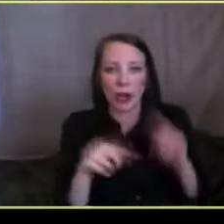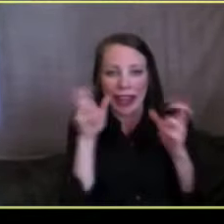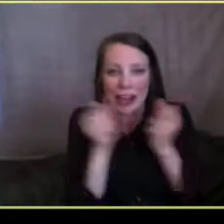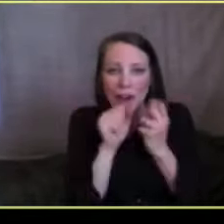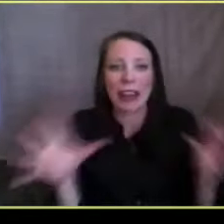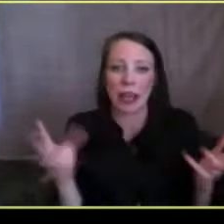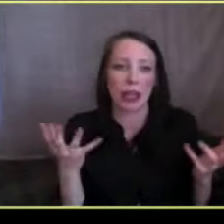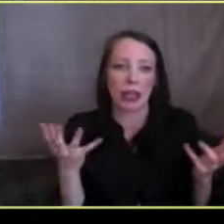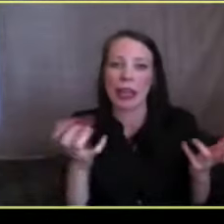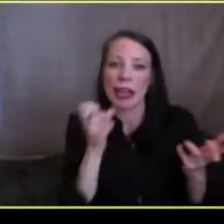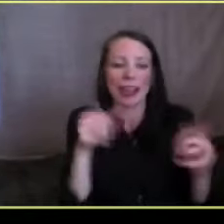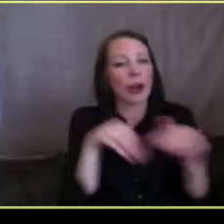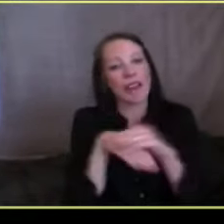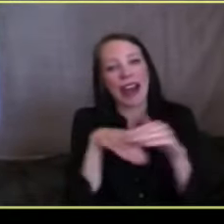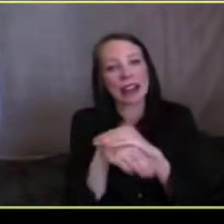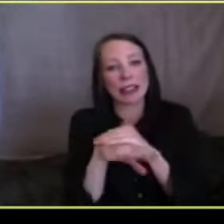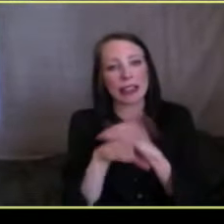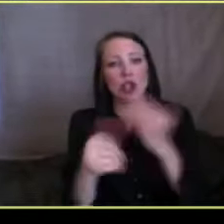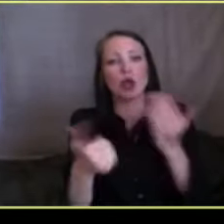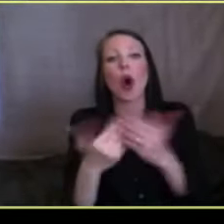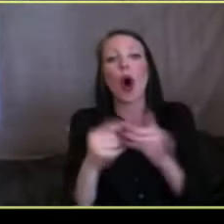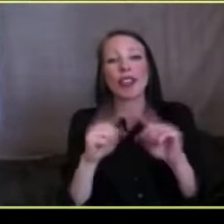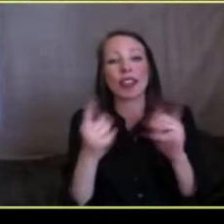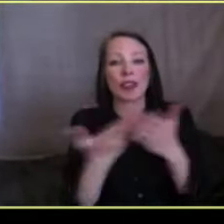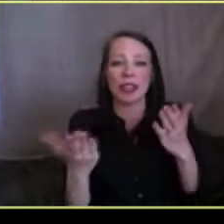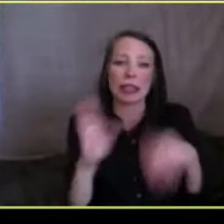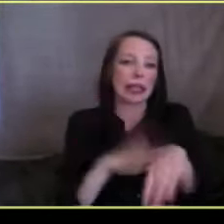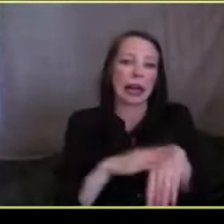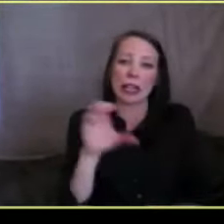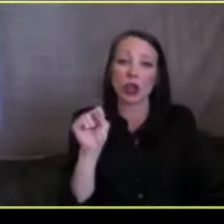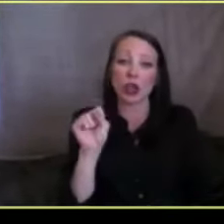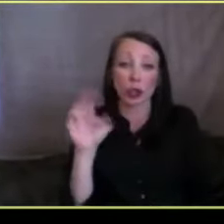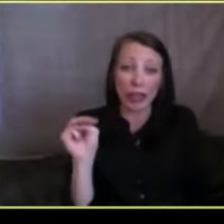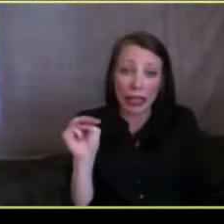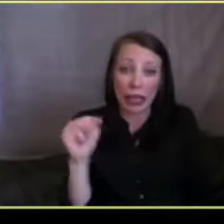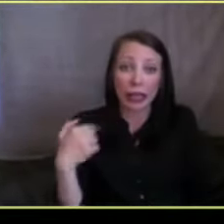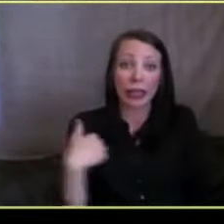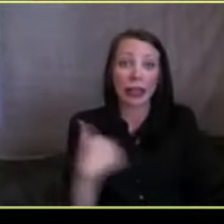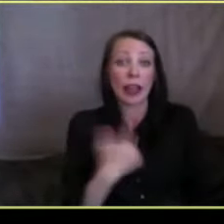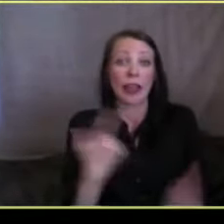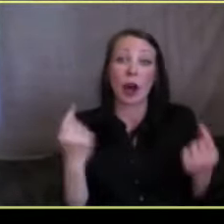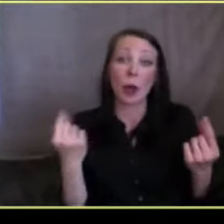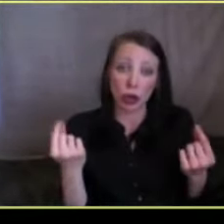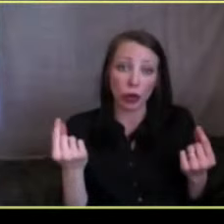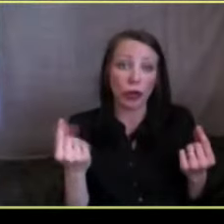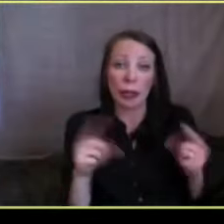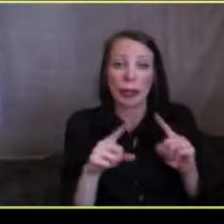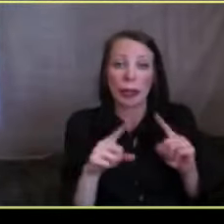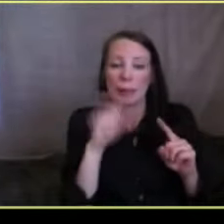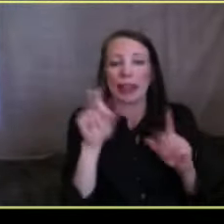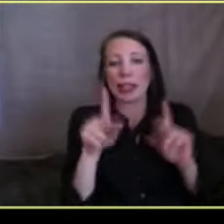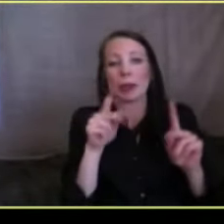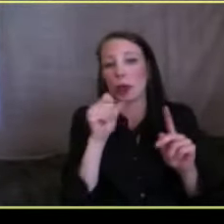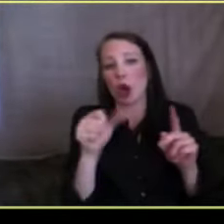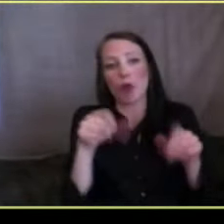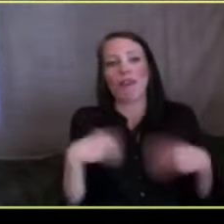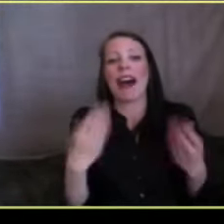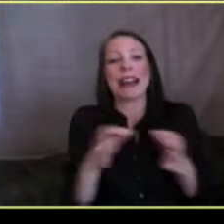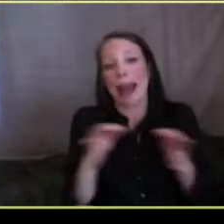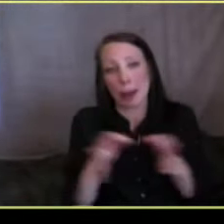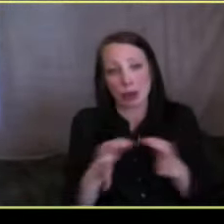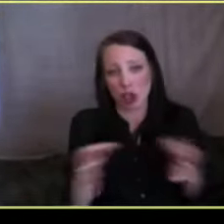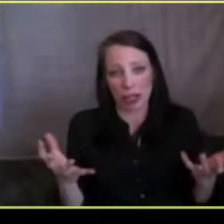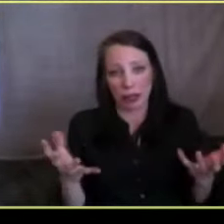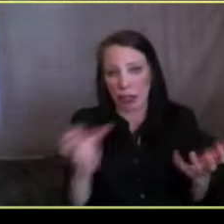and you can't hear anything. They don't have access to all of the different things on social media that we do, because people don't